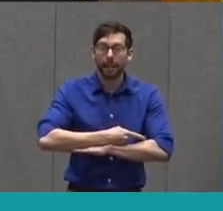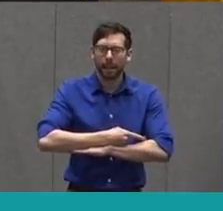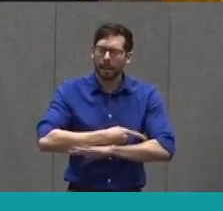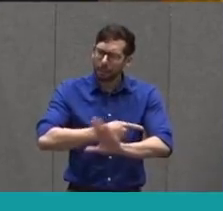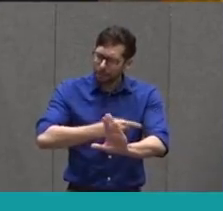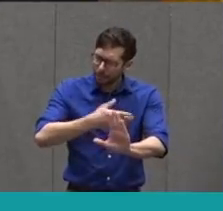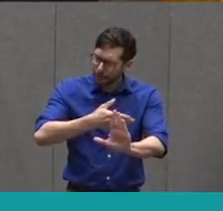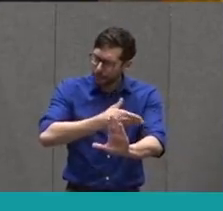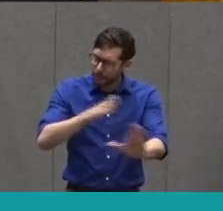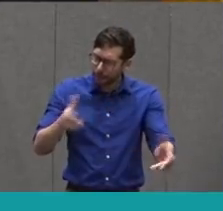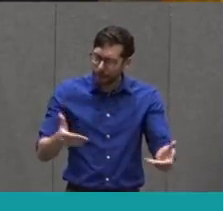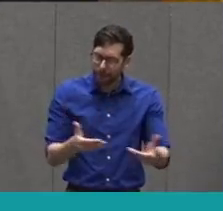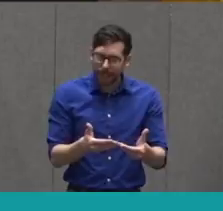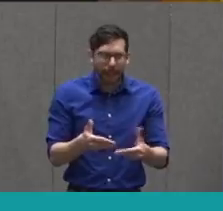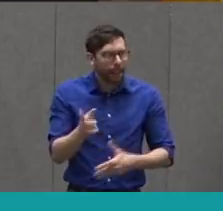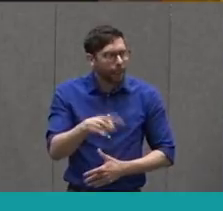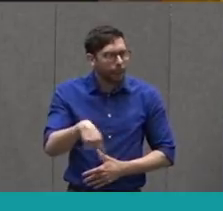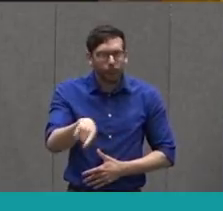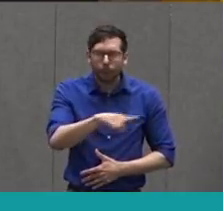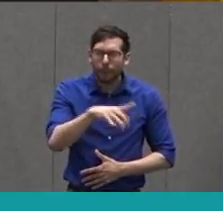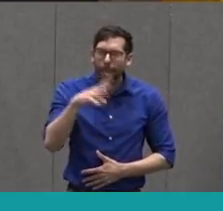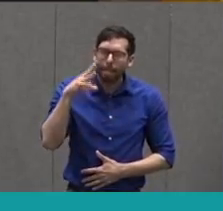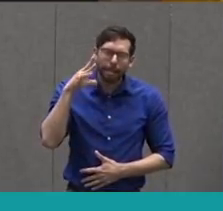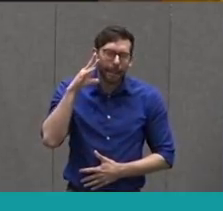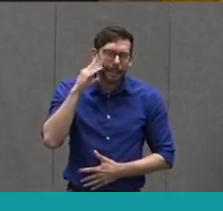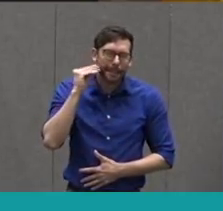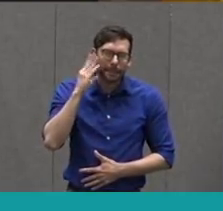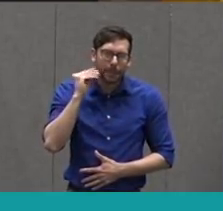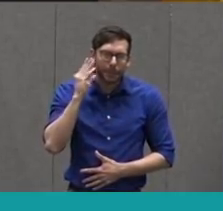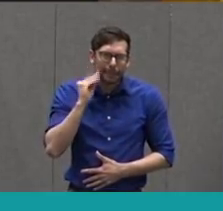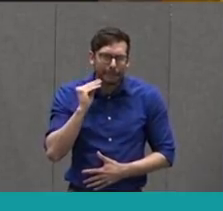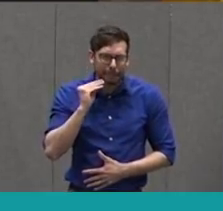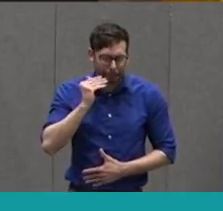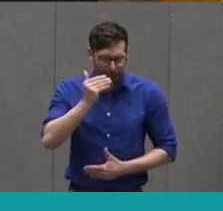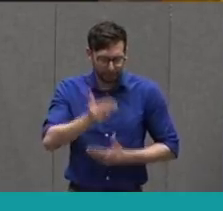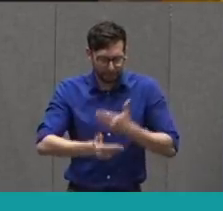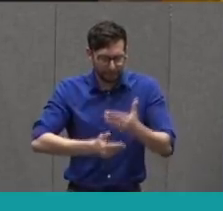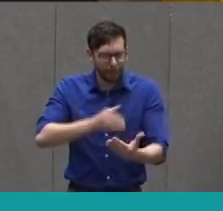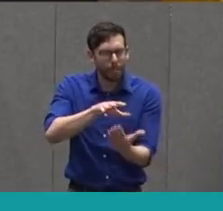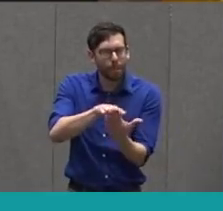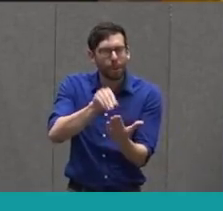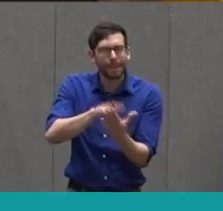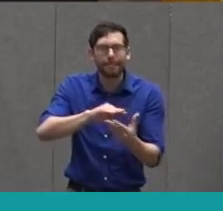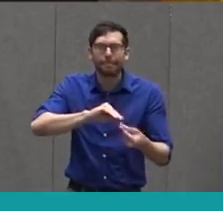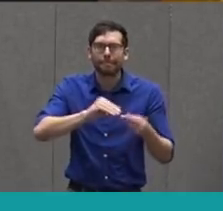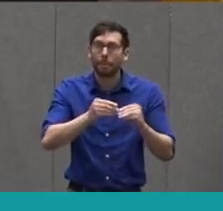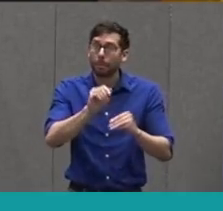any of you done this number of the day routine in your classrooms before?